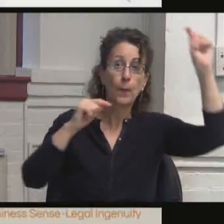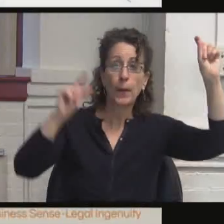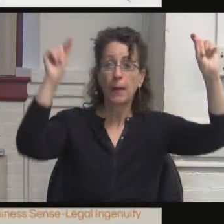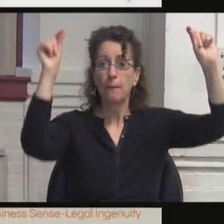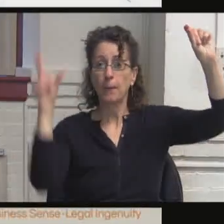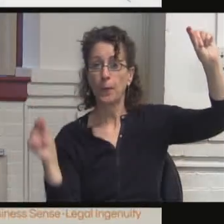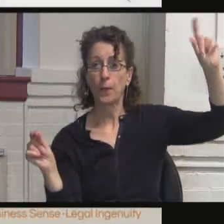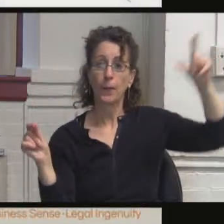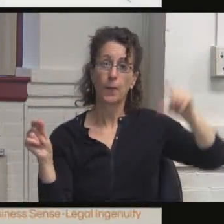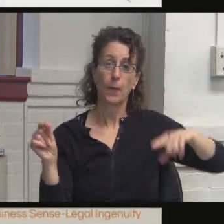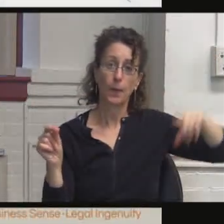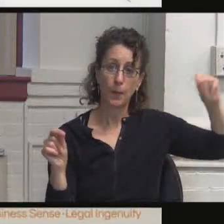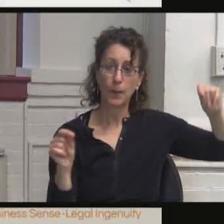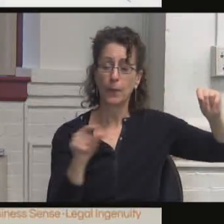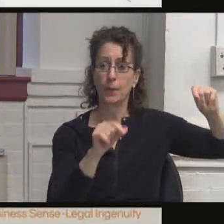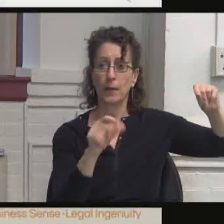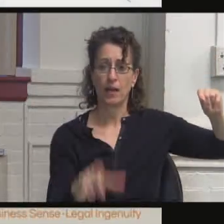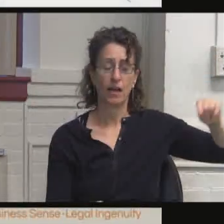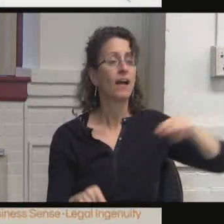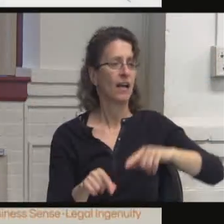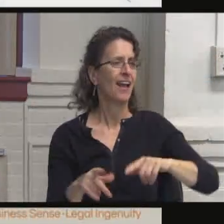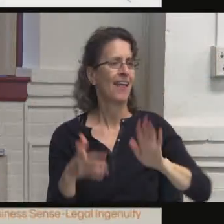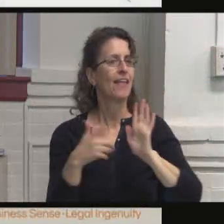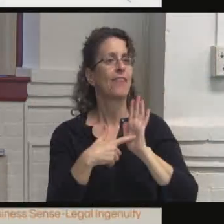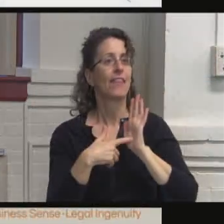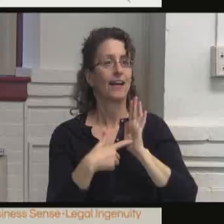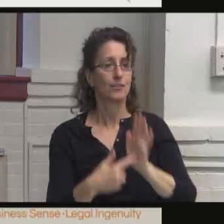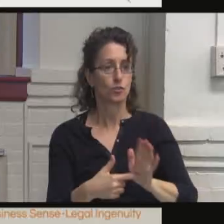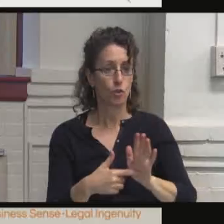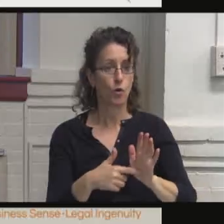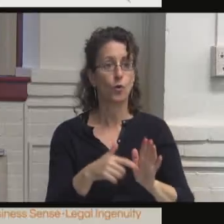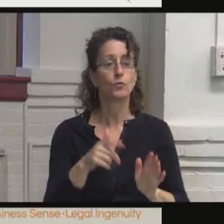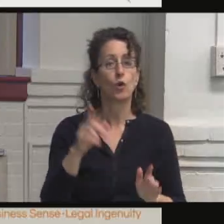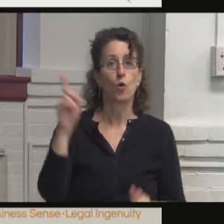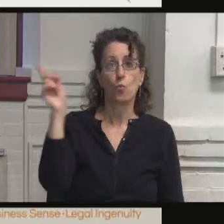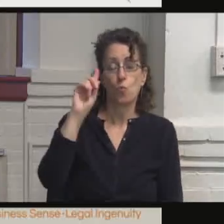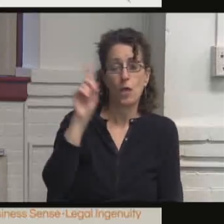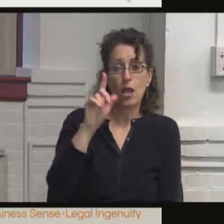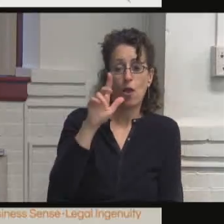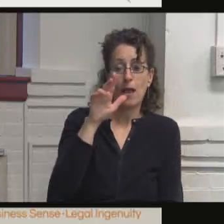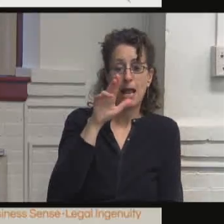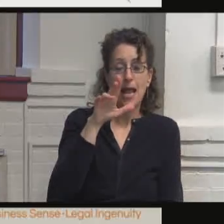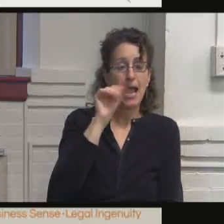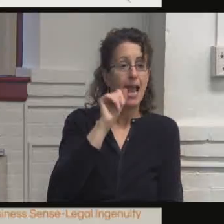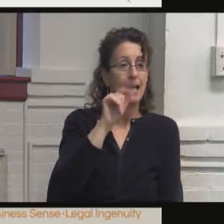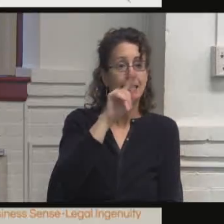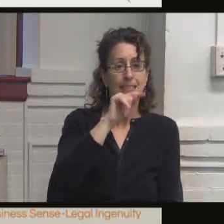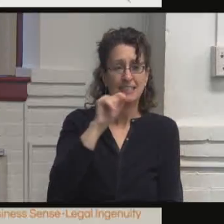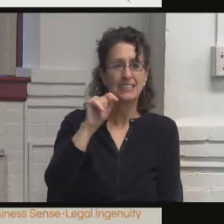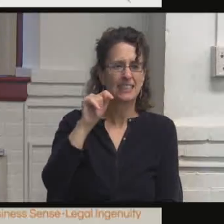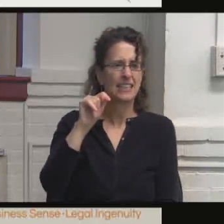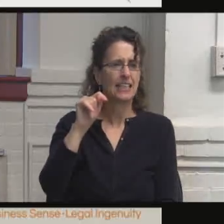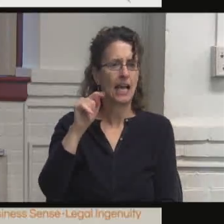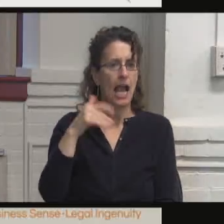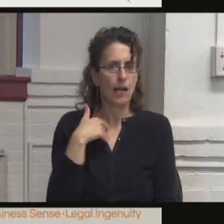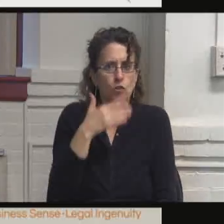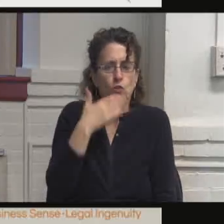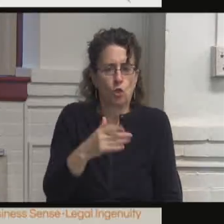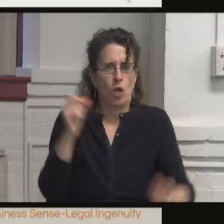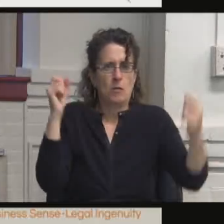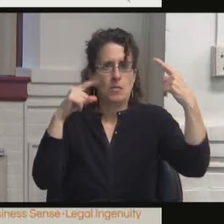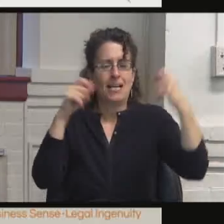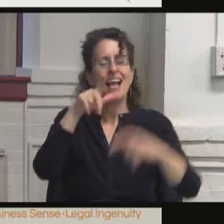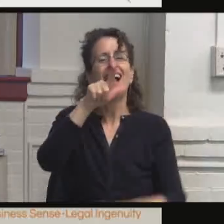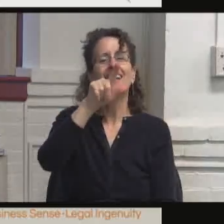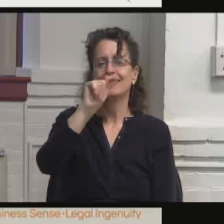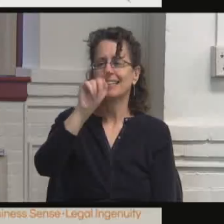are demonstrating where AT&T has what's called 1900 coverage, or LTE. If you watch television, you'll see all kinds